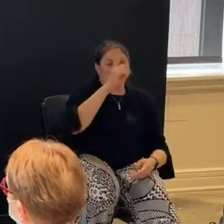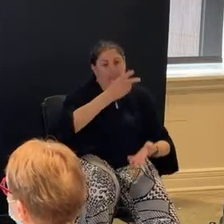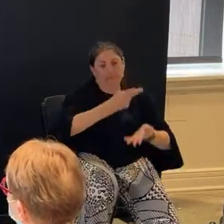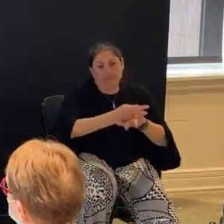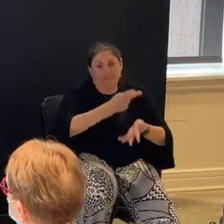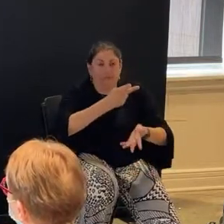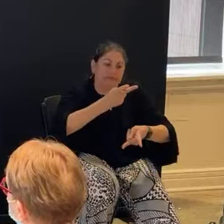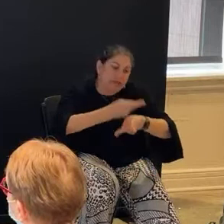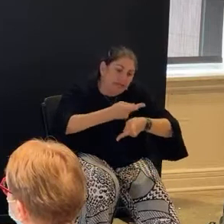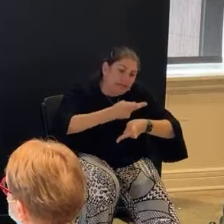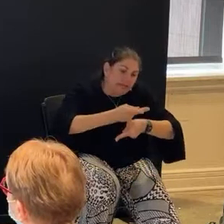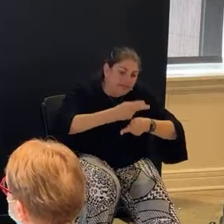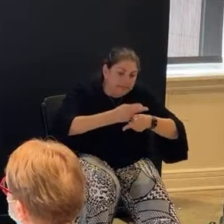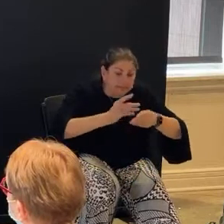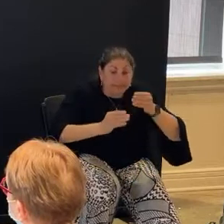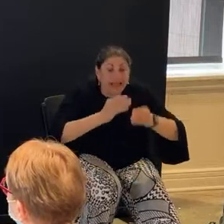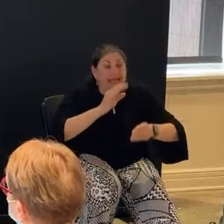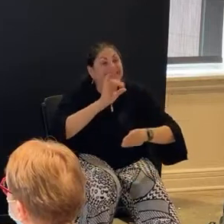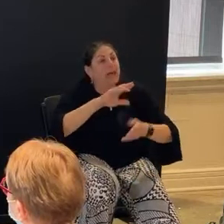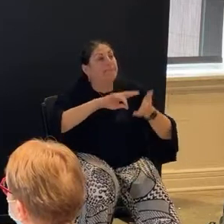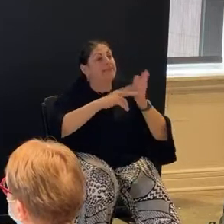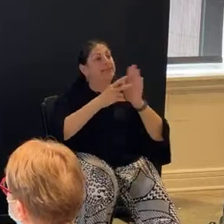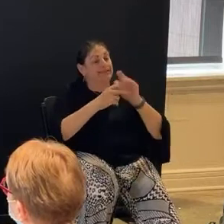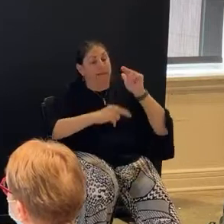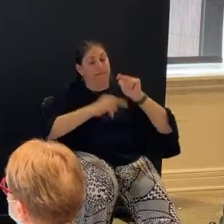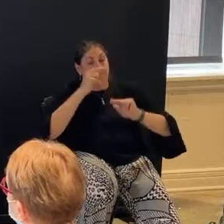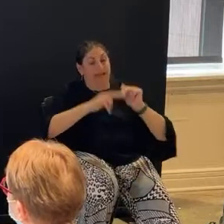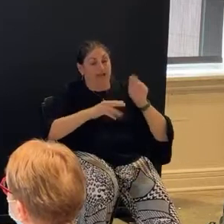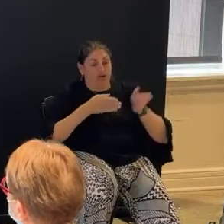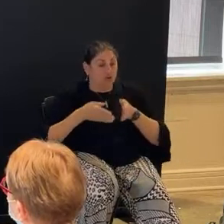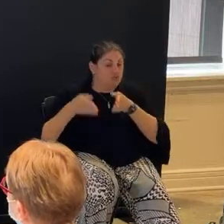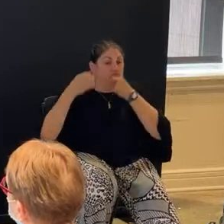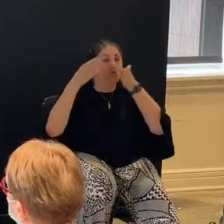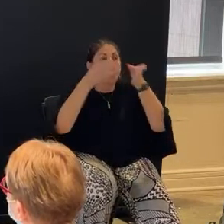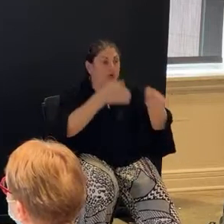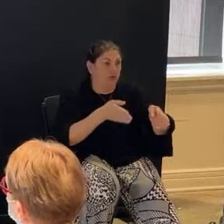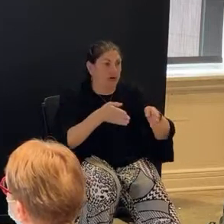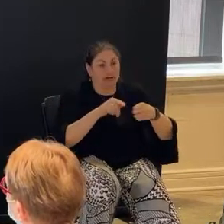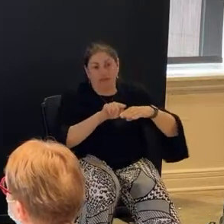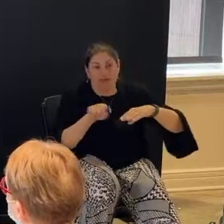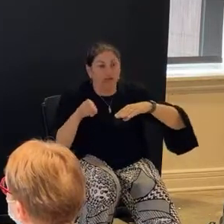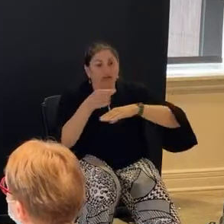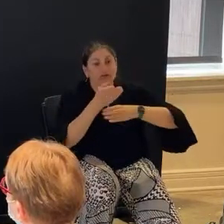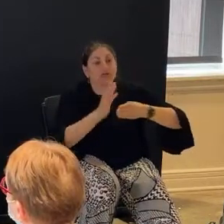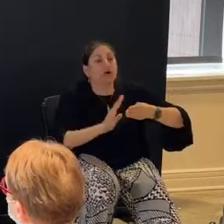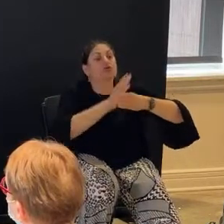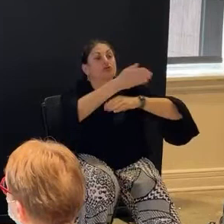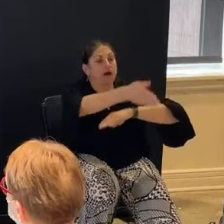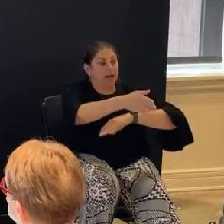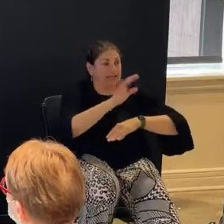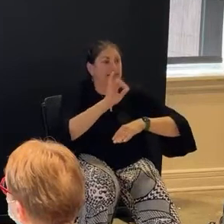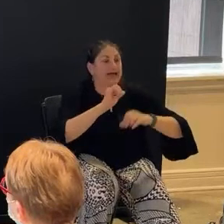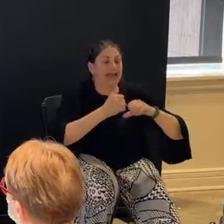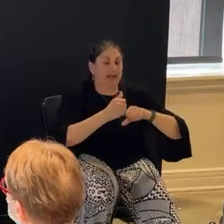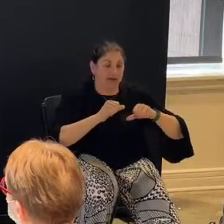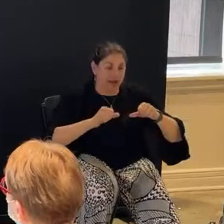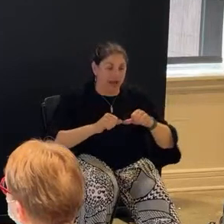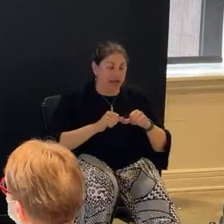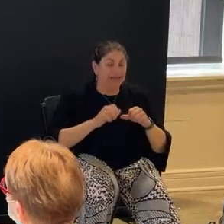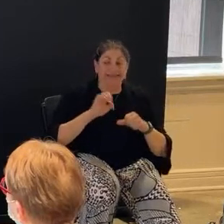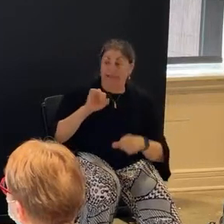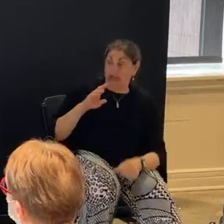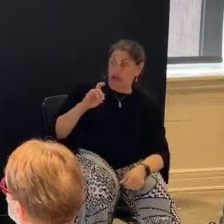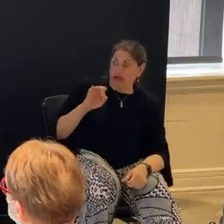entails driving or building a road across the blast area. The ecologists are aghast. You know, the